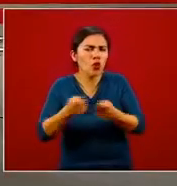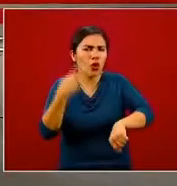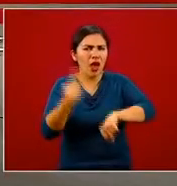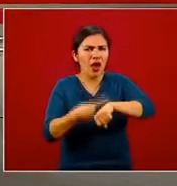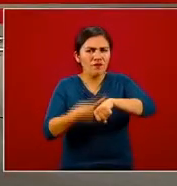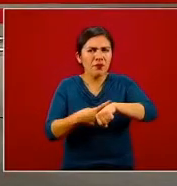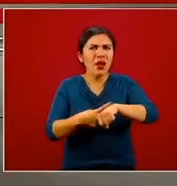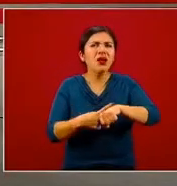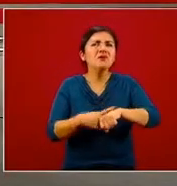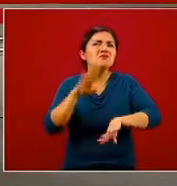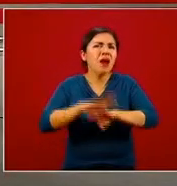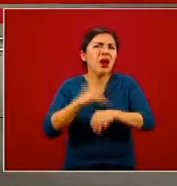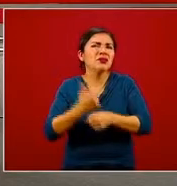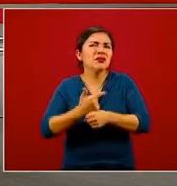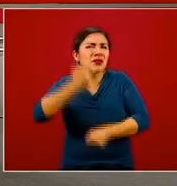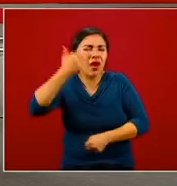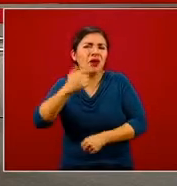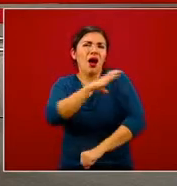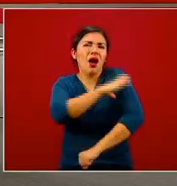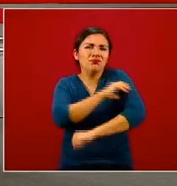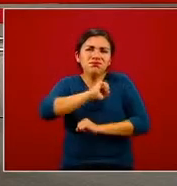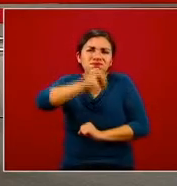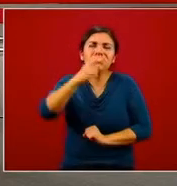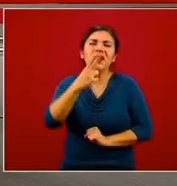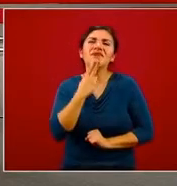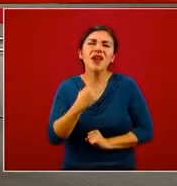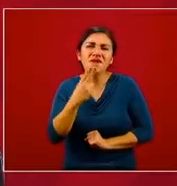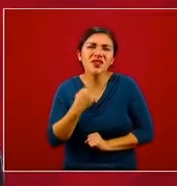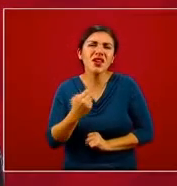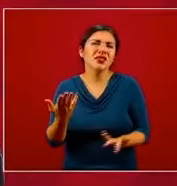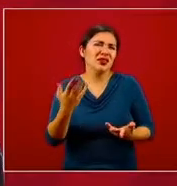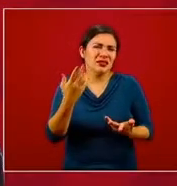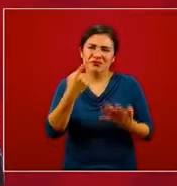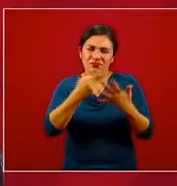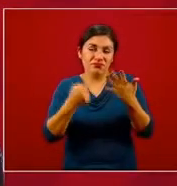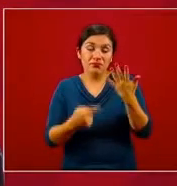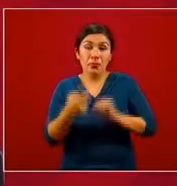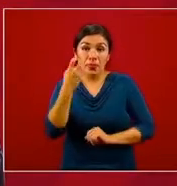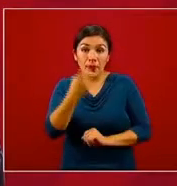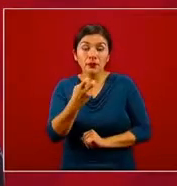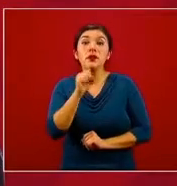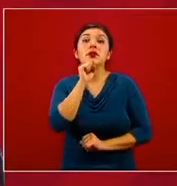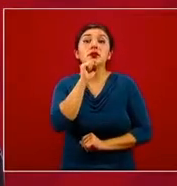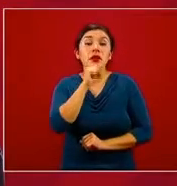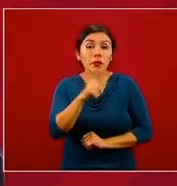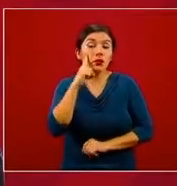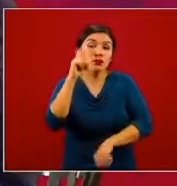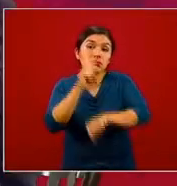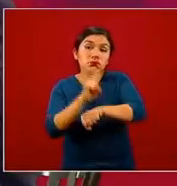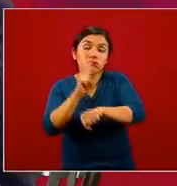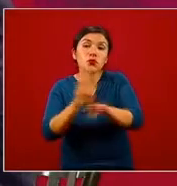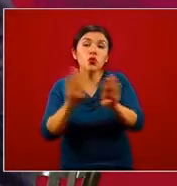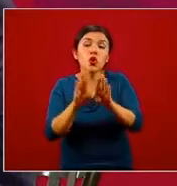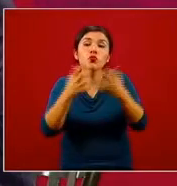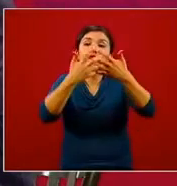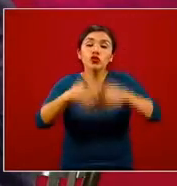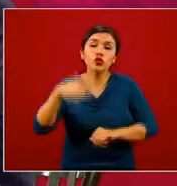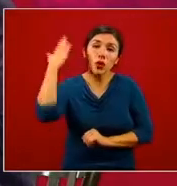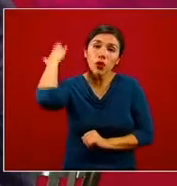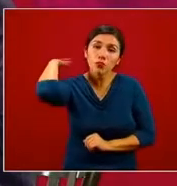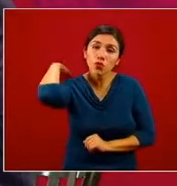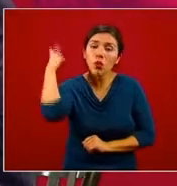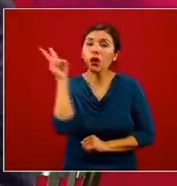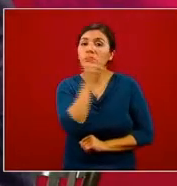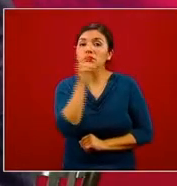still continue to be monitored and receive treatment at their home. So we might be checking for chronic